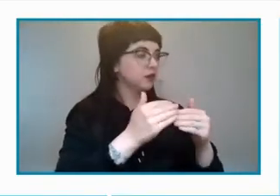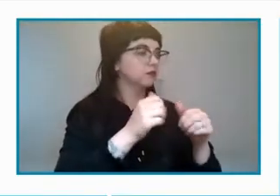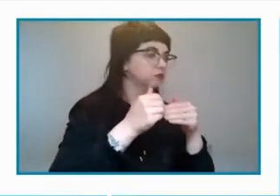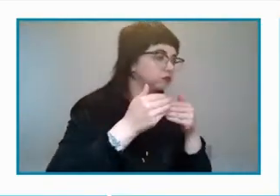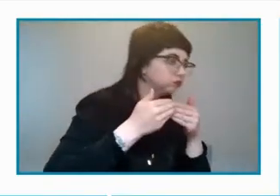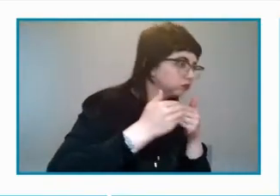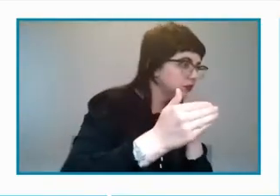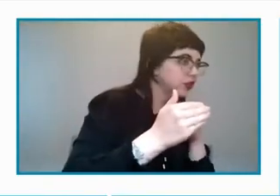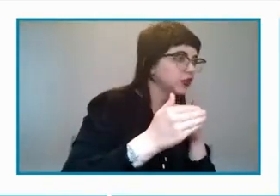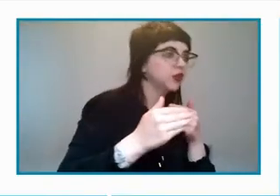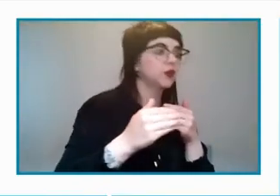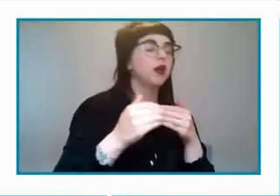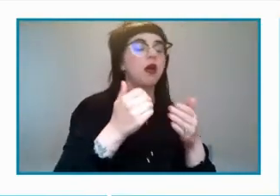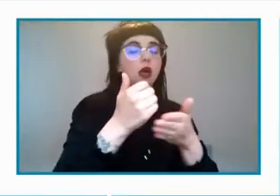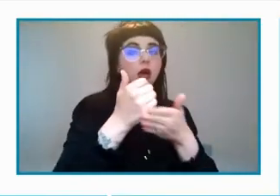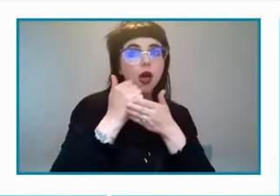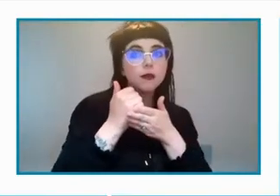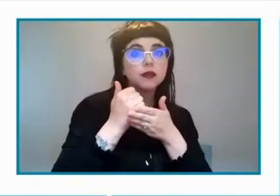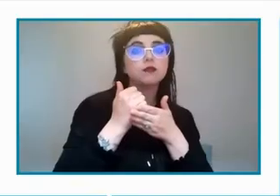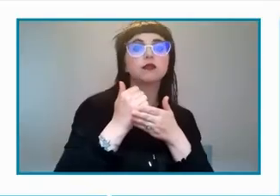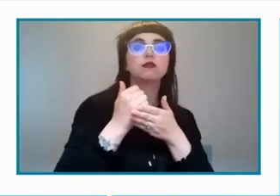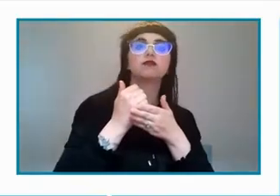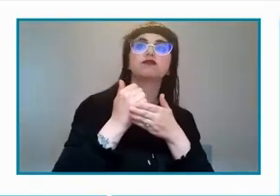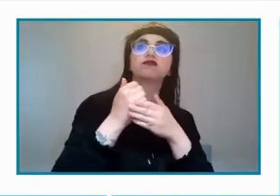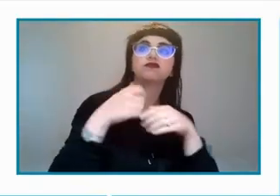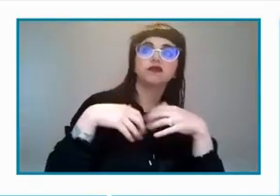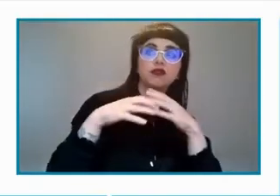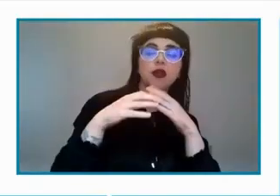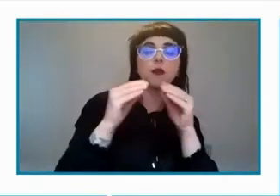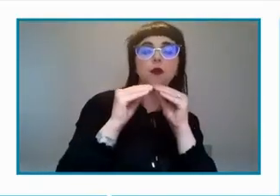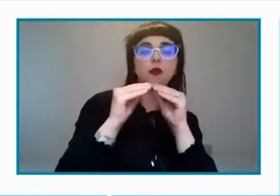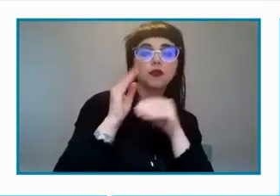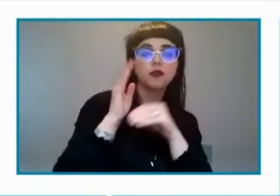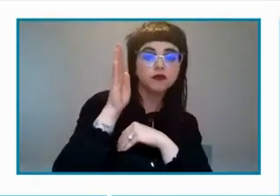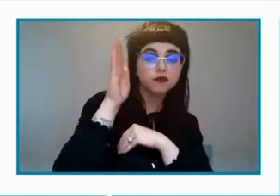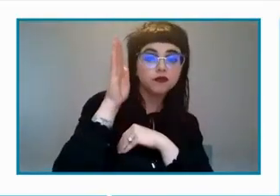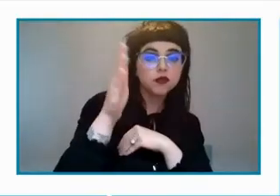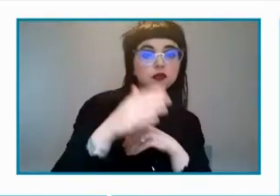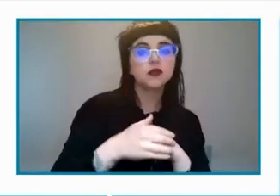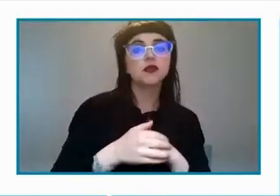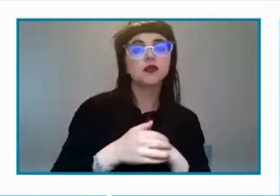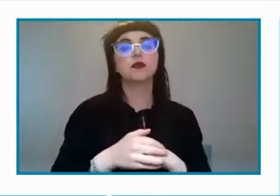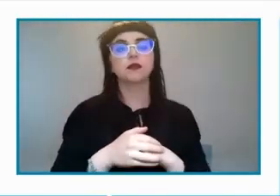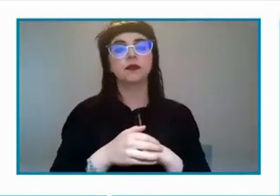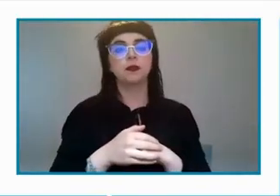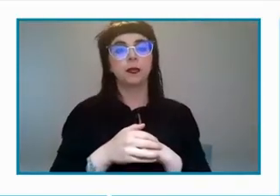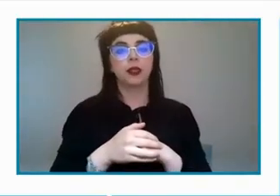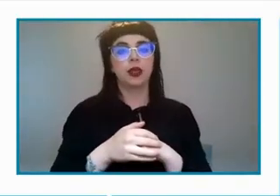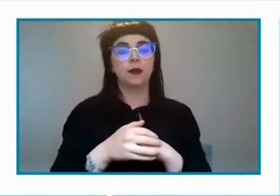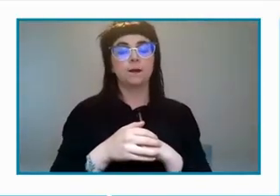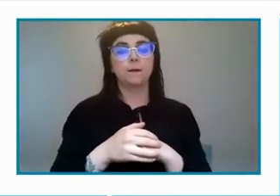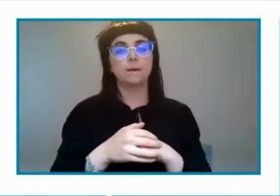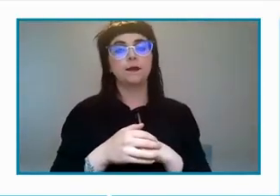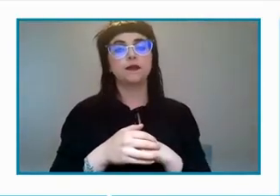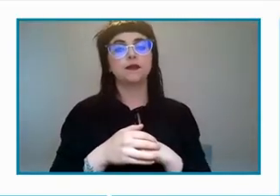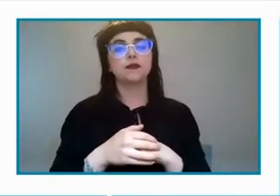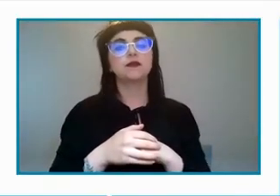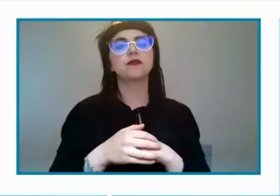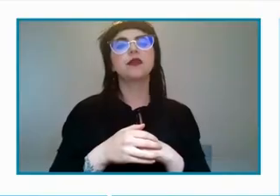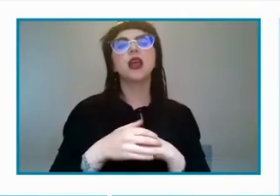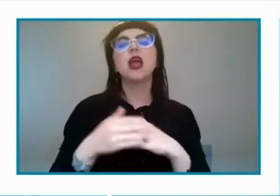the future. You know, we've got this as our background. We can now look at our different programming. I'm not really part of the other parts of Art